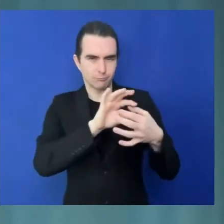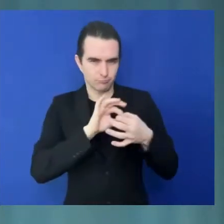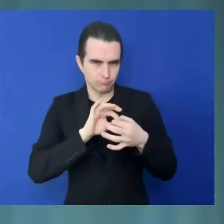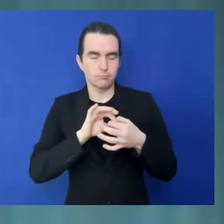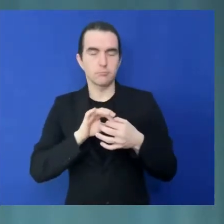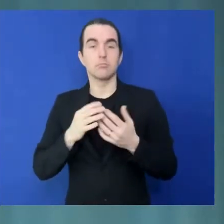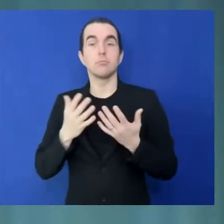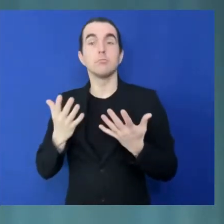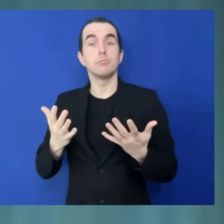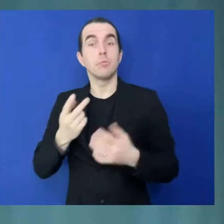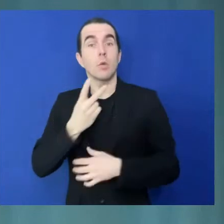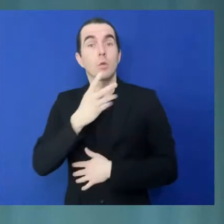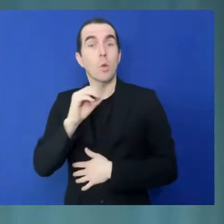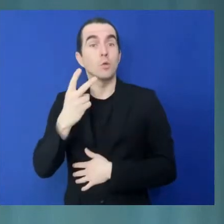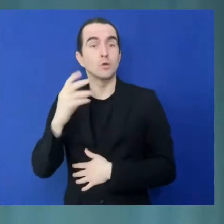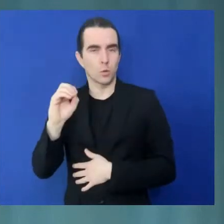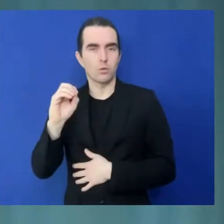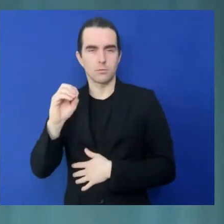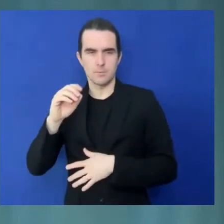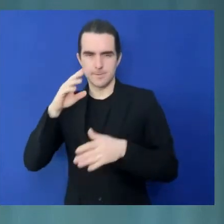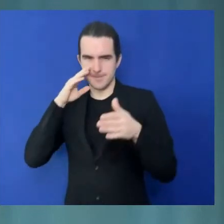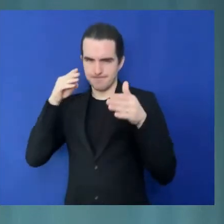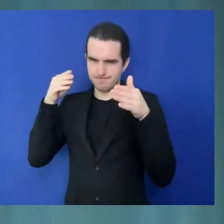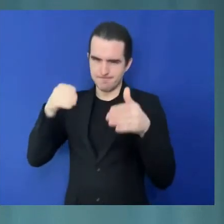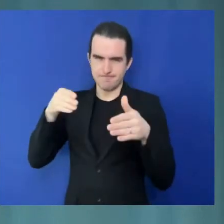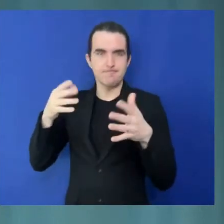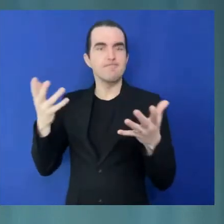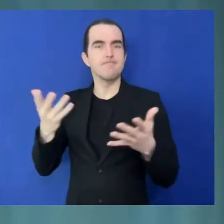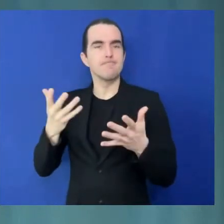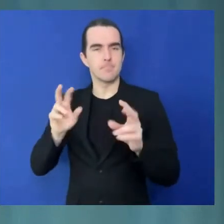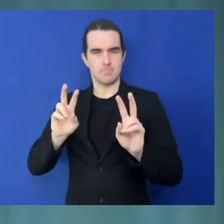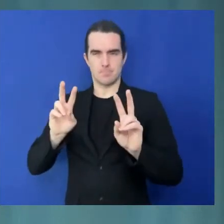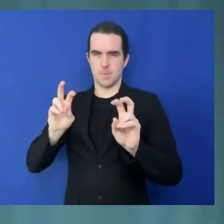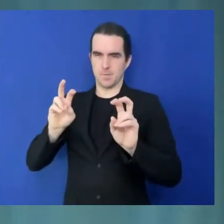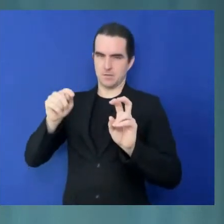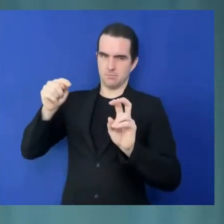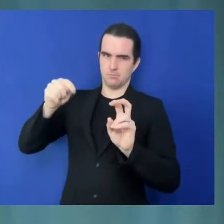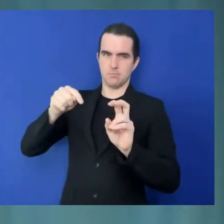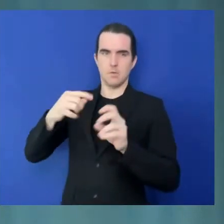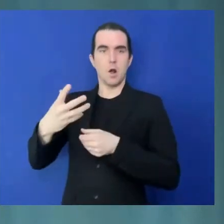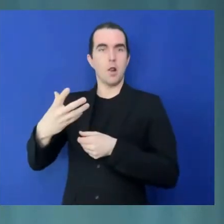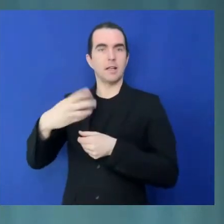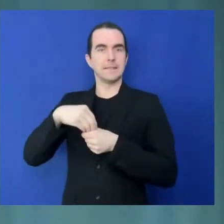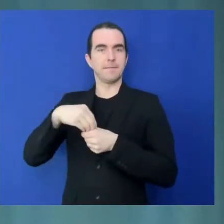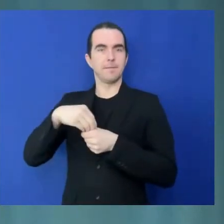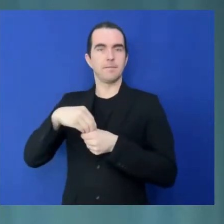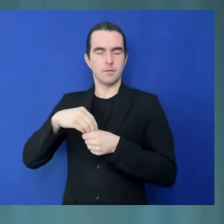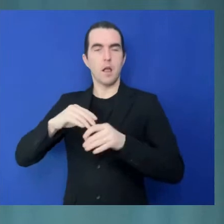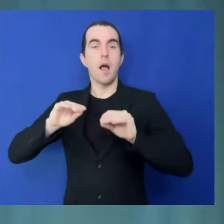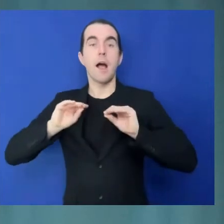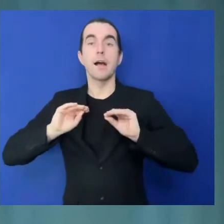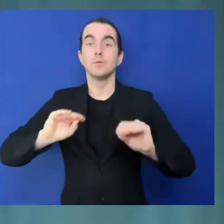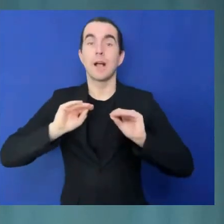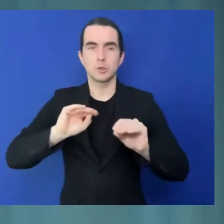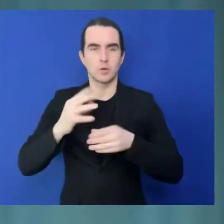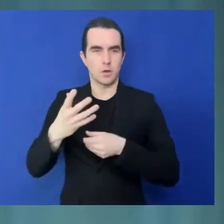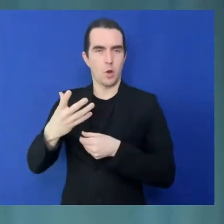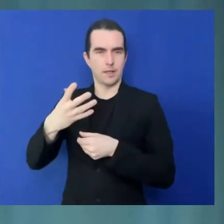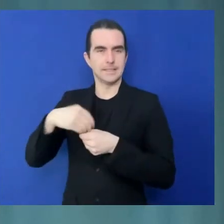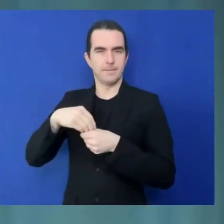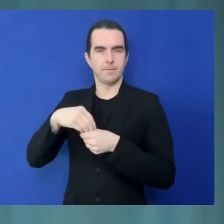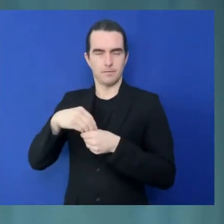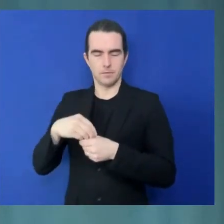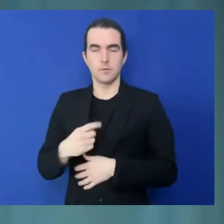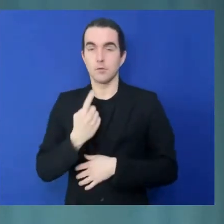year, between the 25th and the 26th of May, the Zero Project Conference Latin